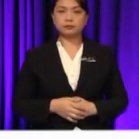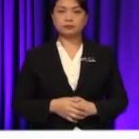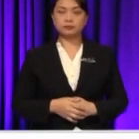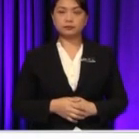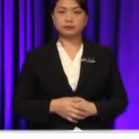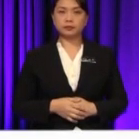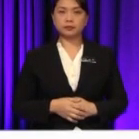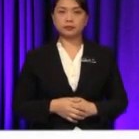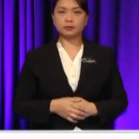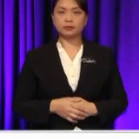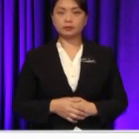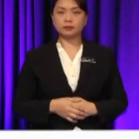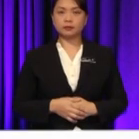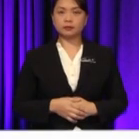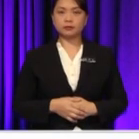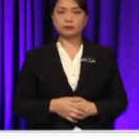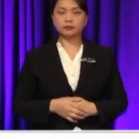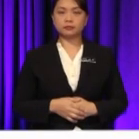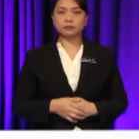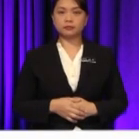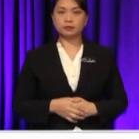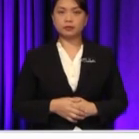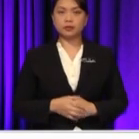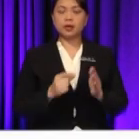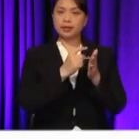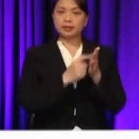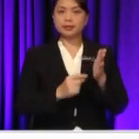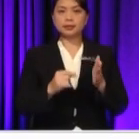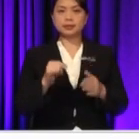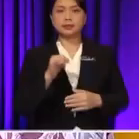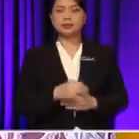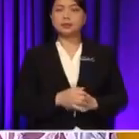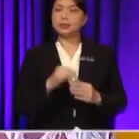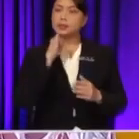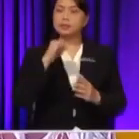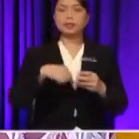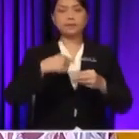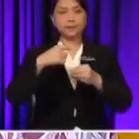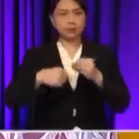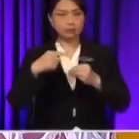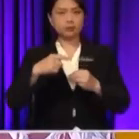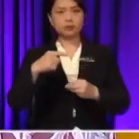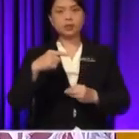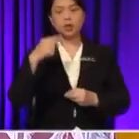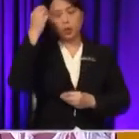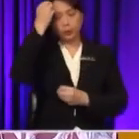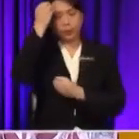article, the tone of article is personal and we are describing our opinions.